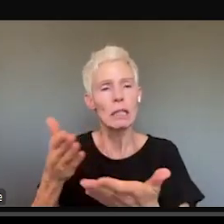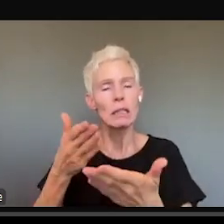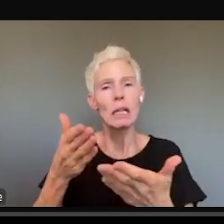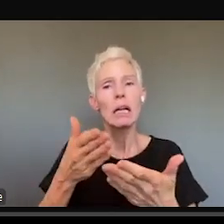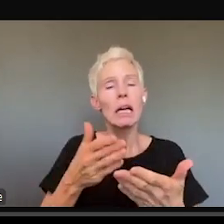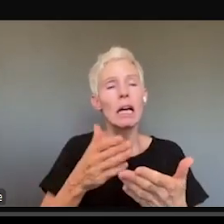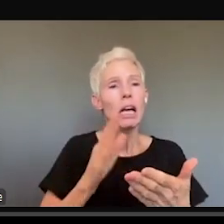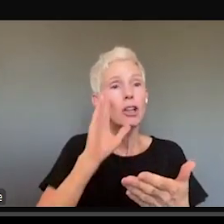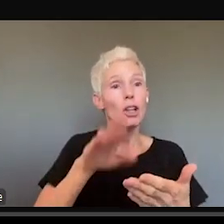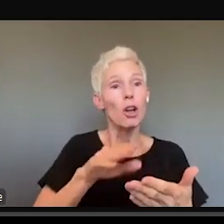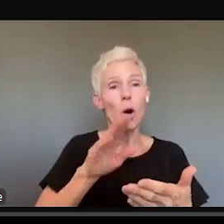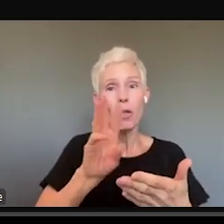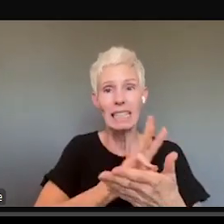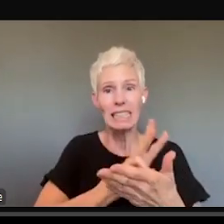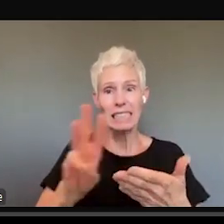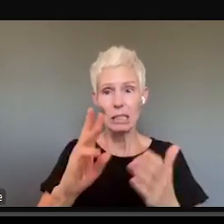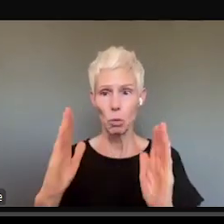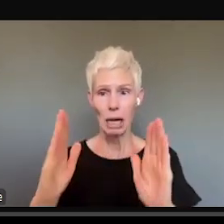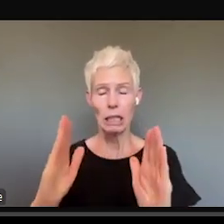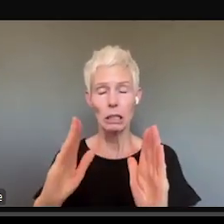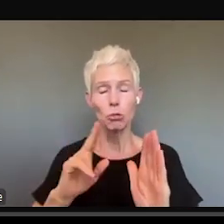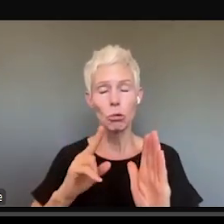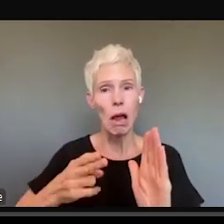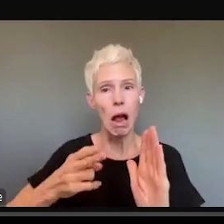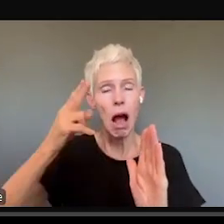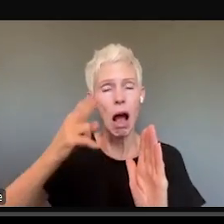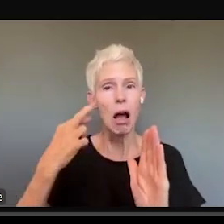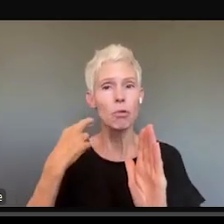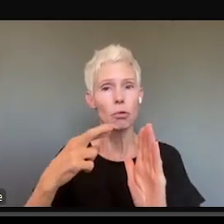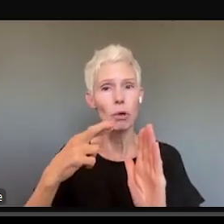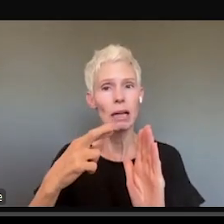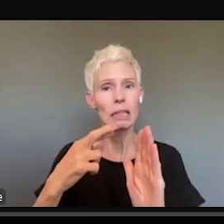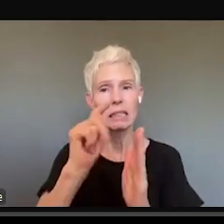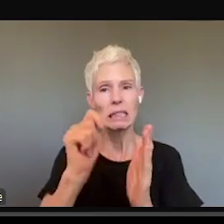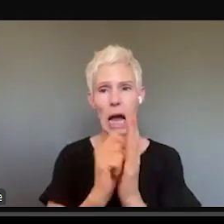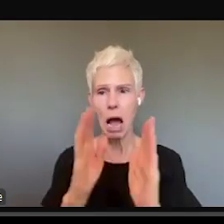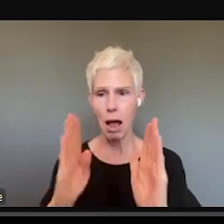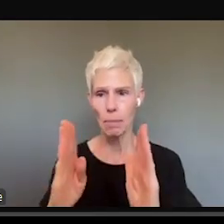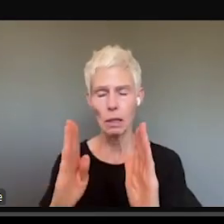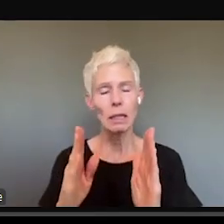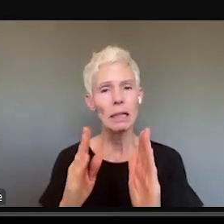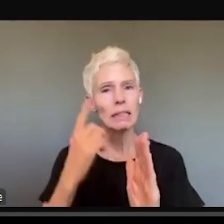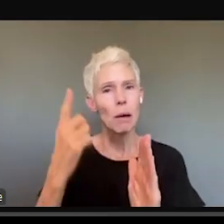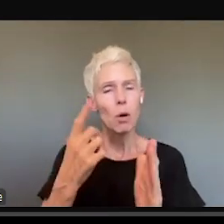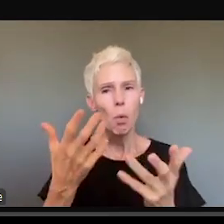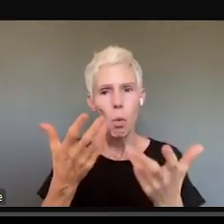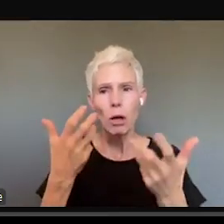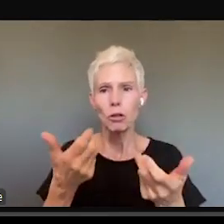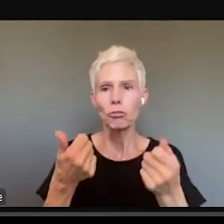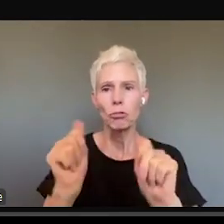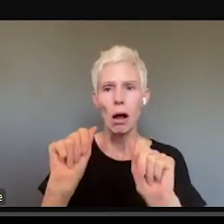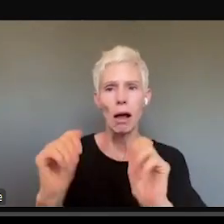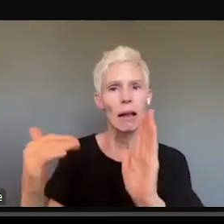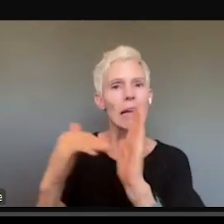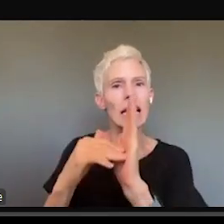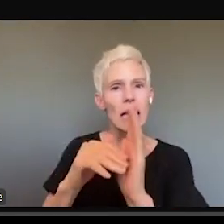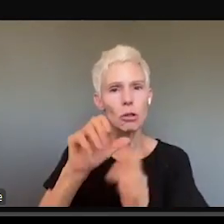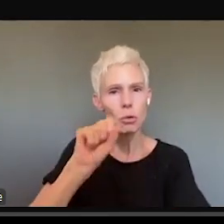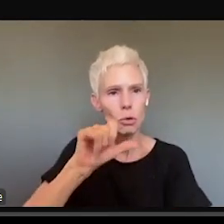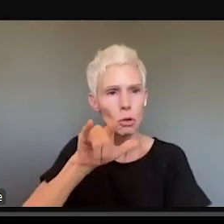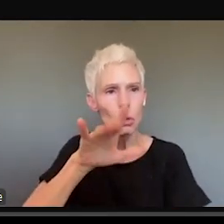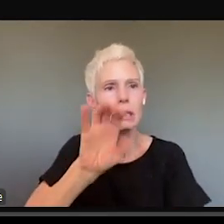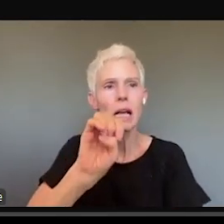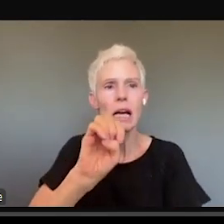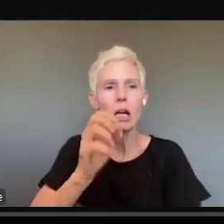weeks, those 6 weeks or so are a high risk period for somebody to reattempt. And we do make that connection within those 7 days in order